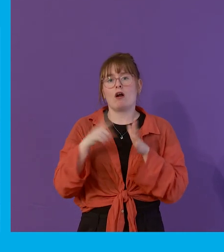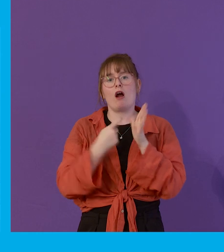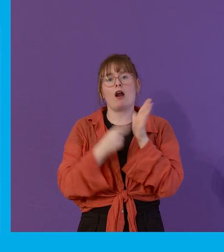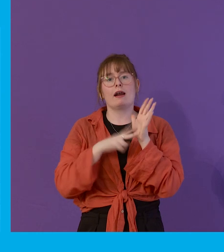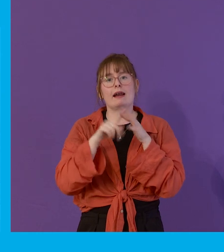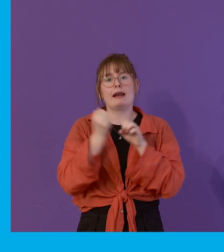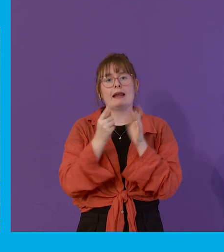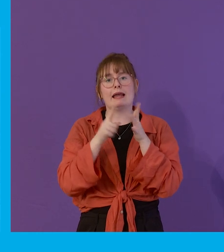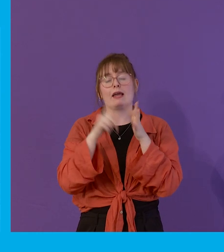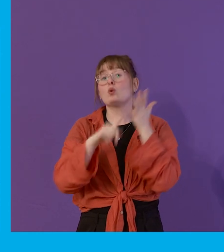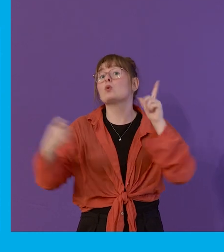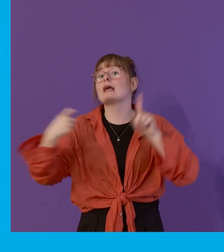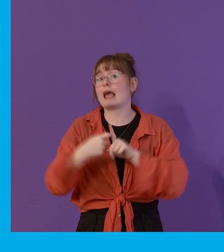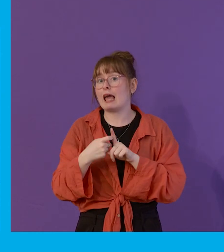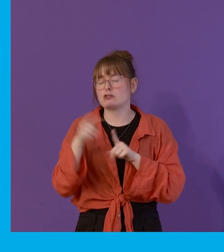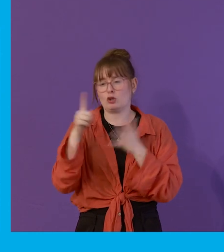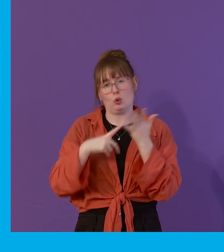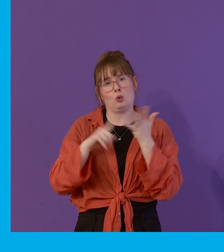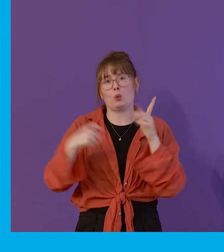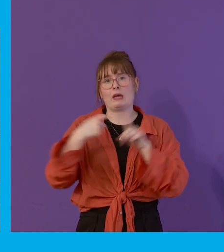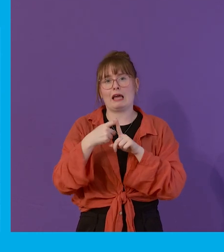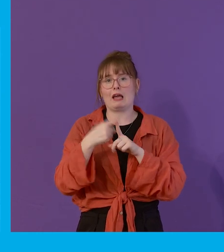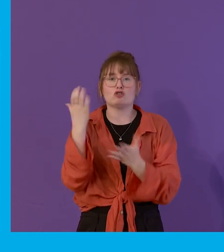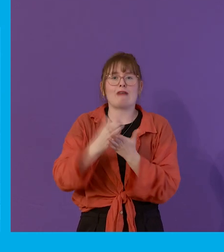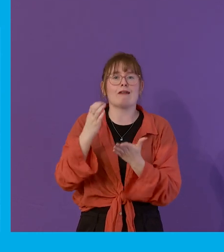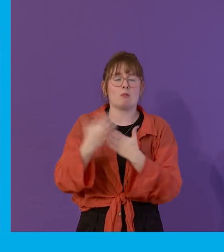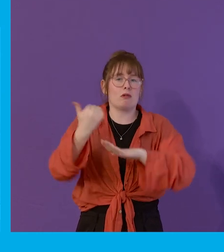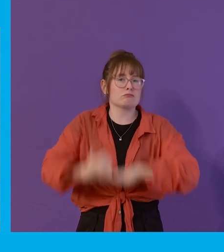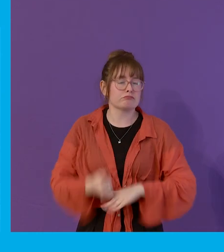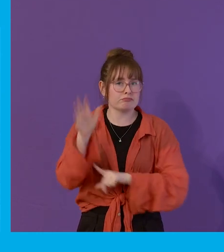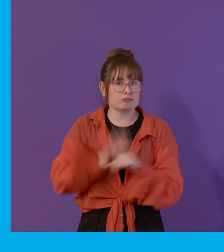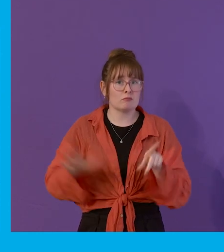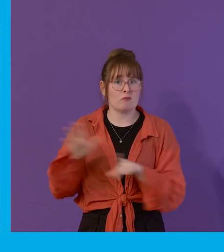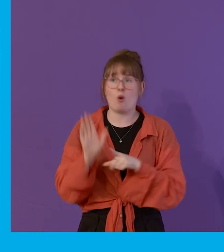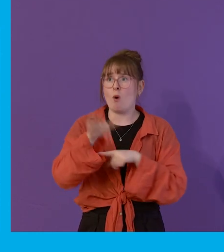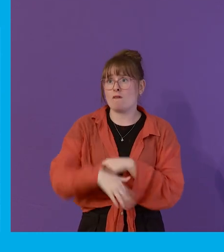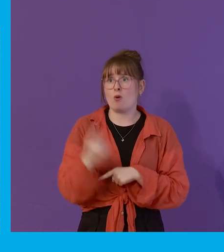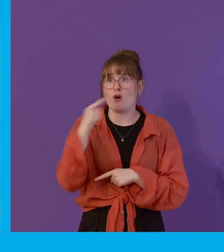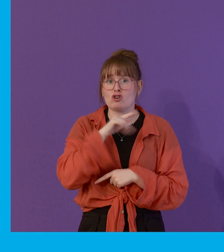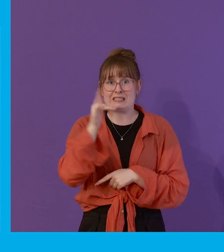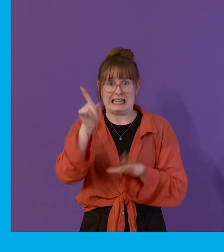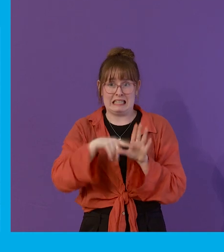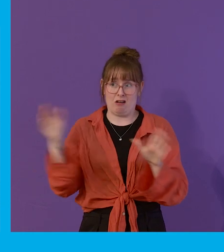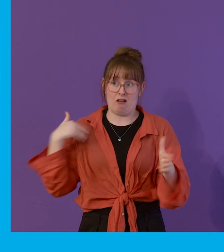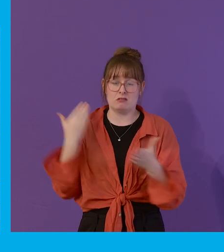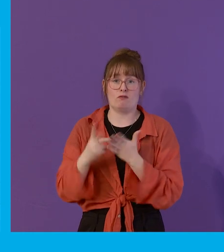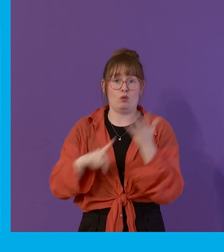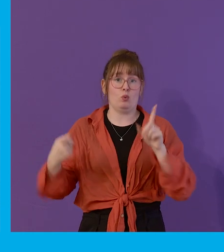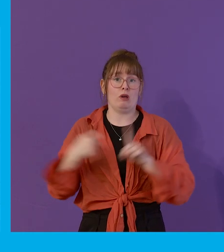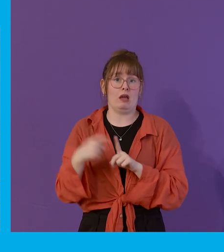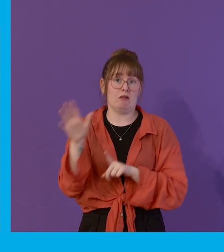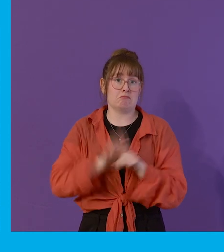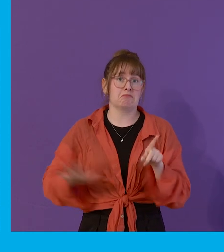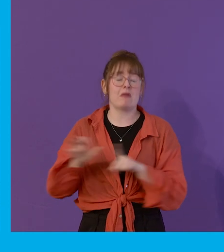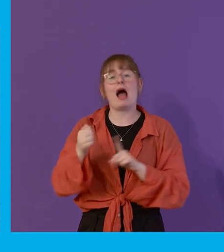which is a UK-wide charitable foundation, and we've been working for over 110 years in the UK